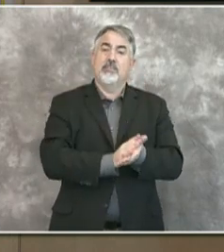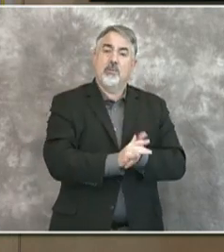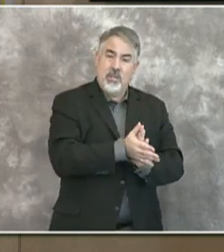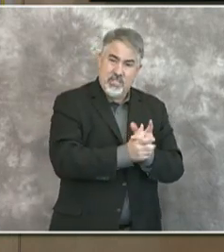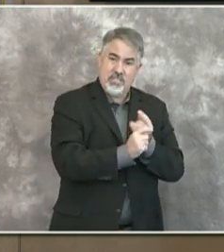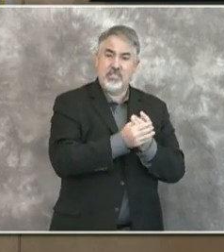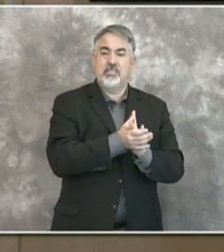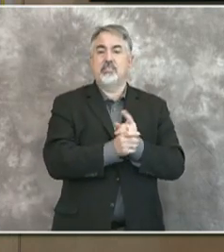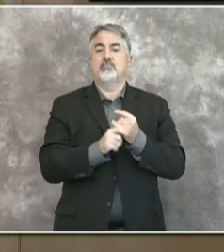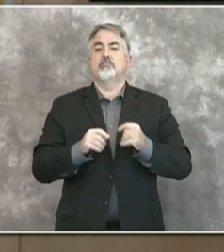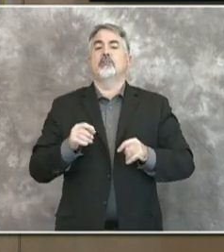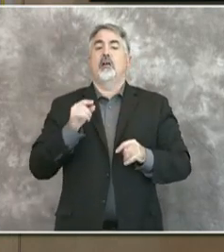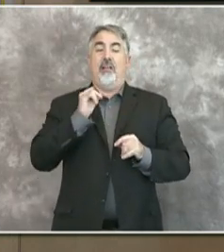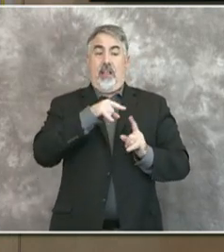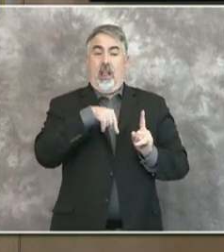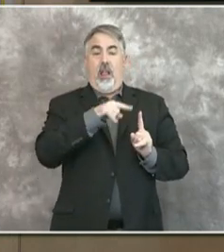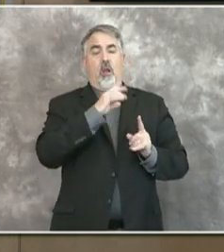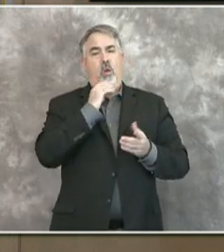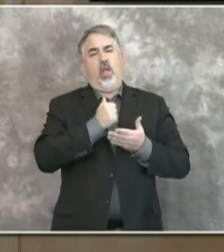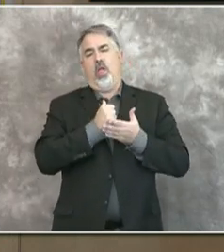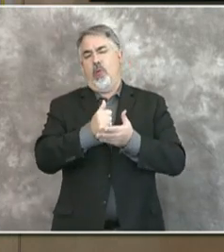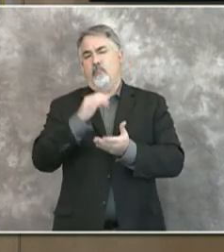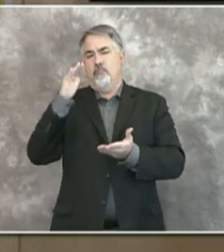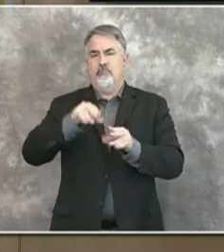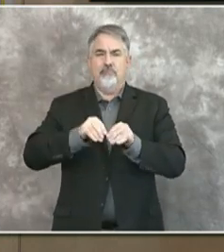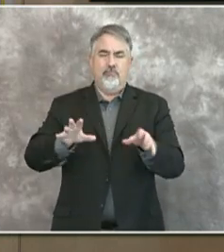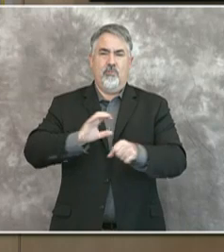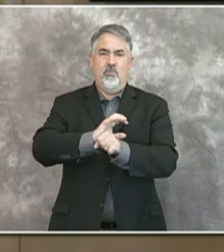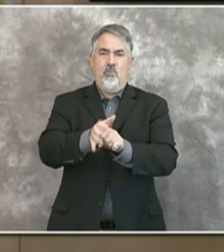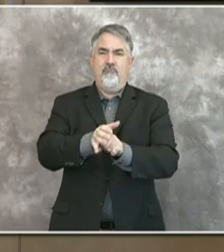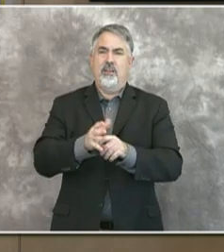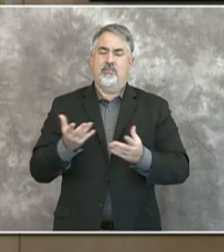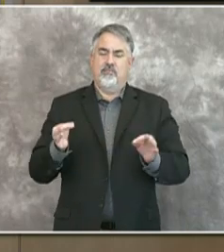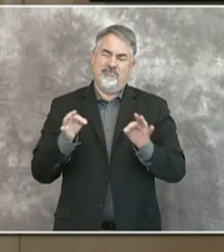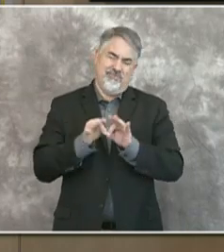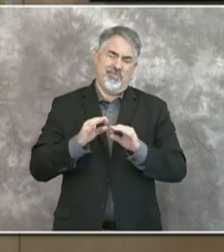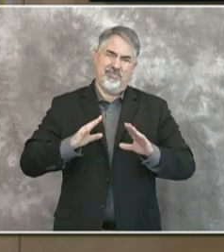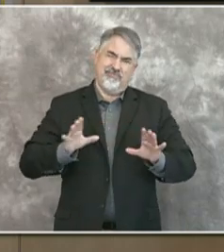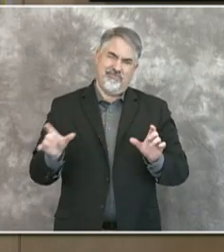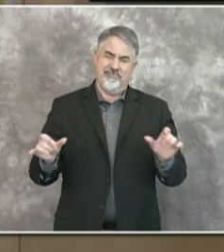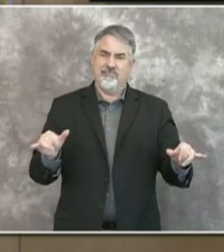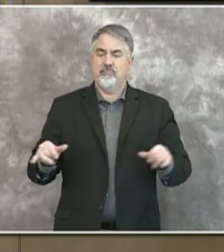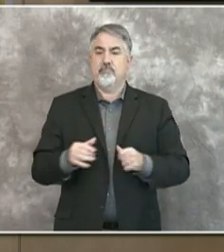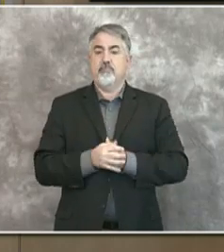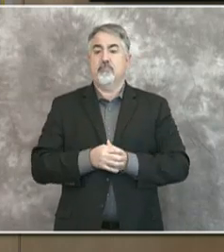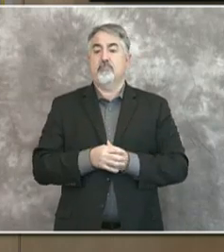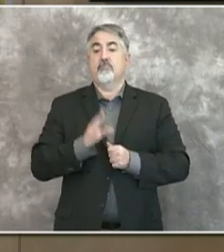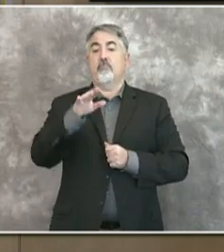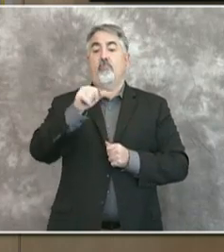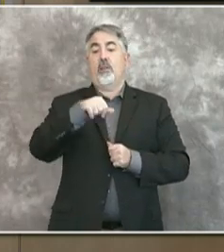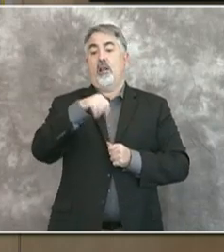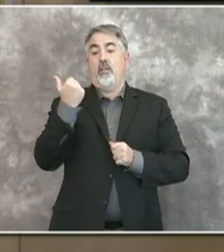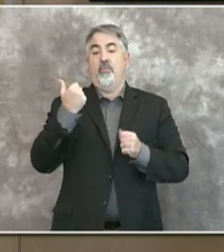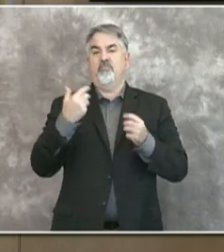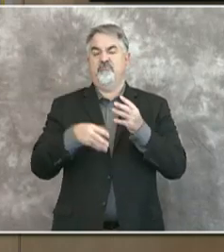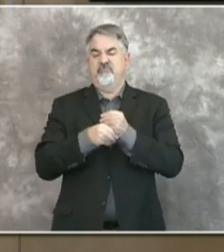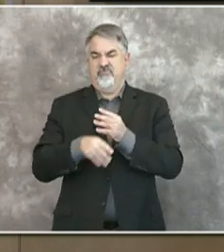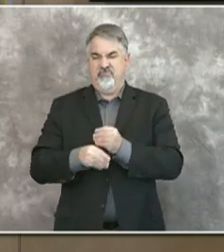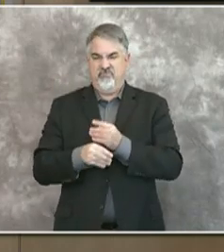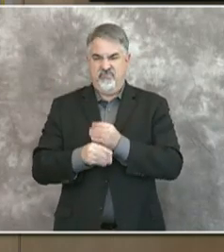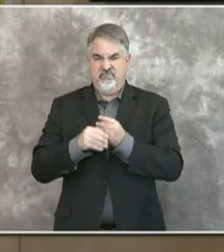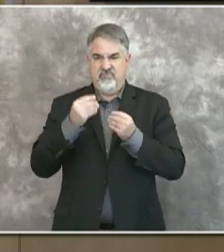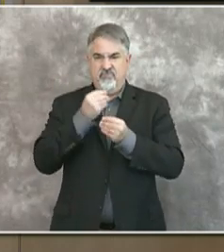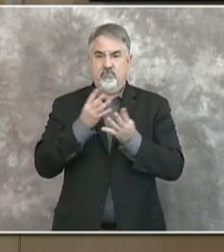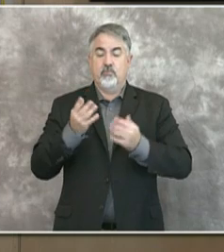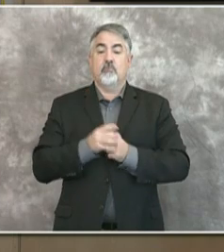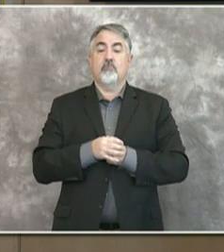spread of the disease. So let's keep it going. There are some other exciting changes regarding recreation, and